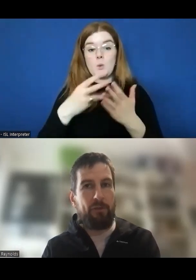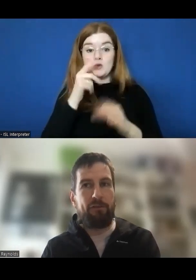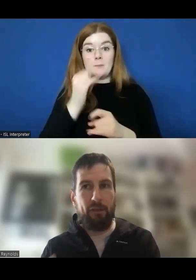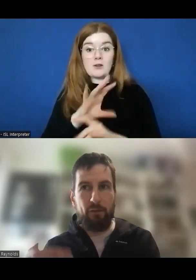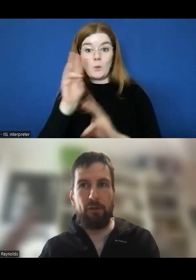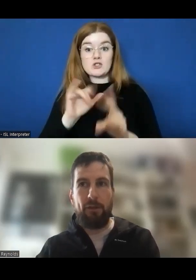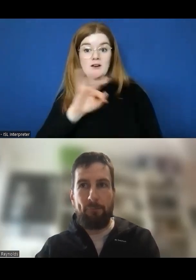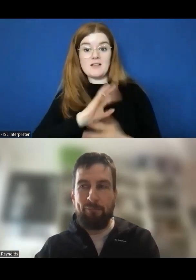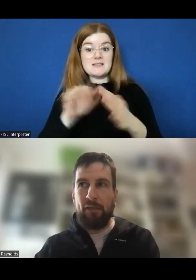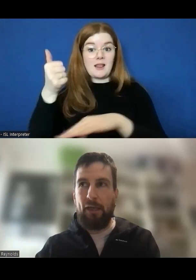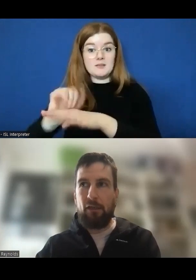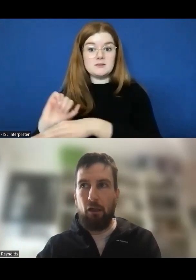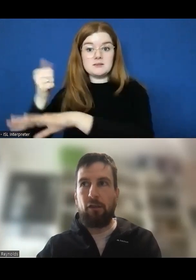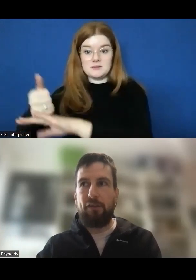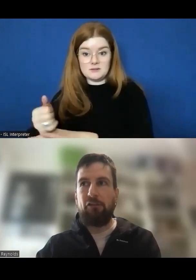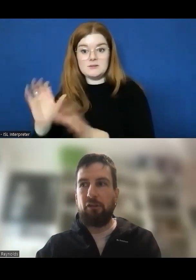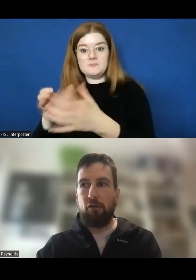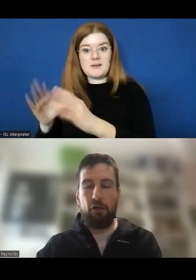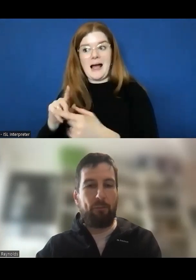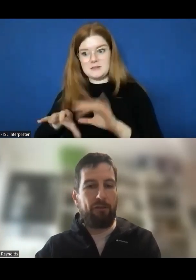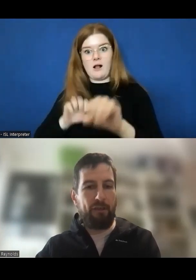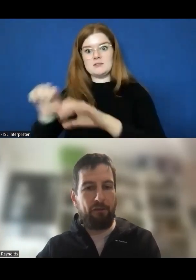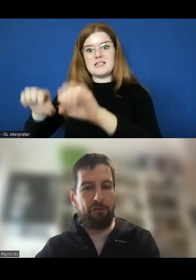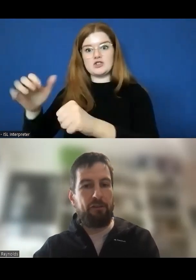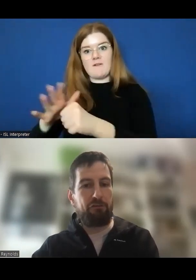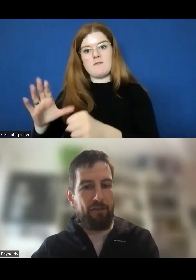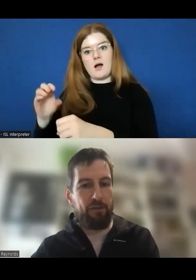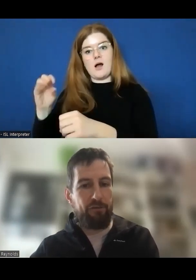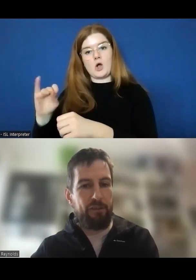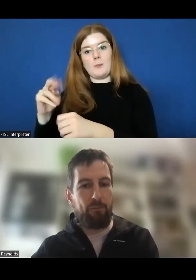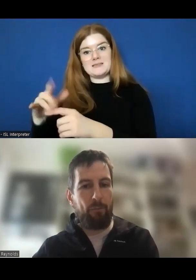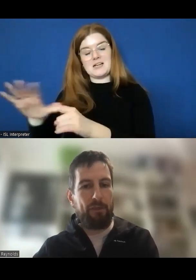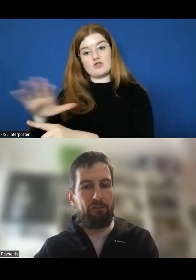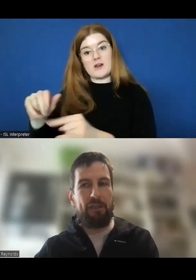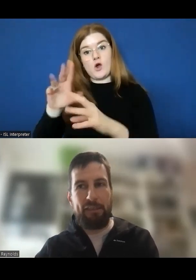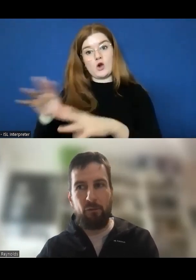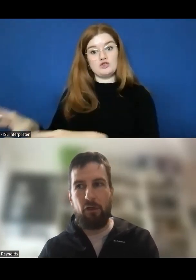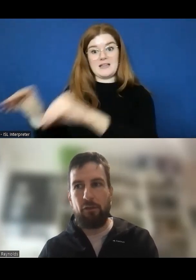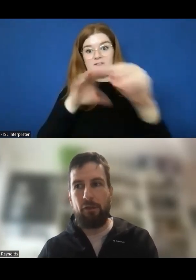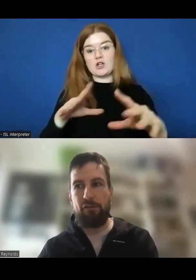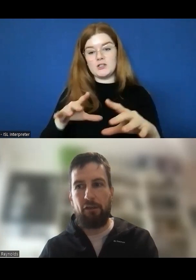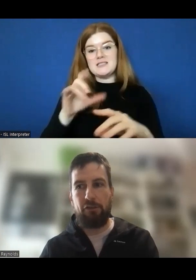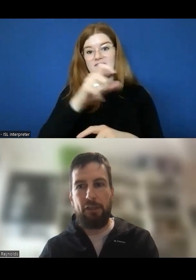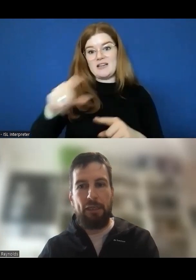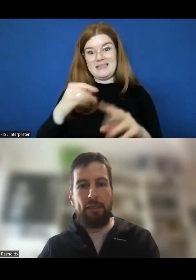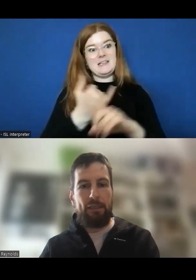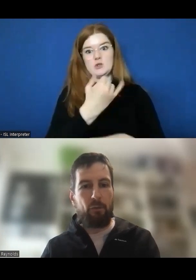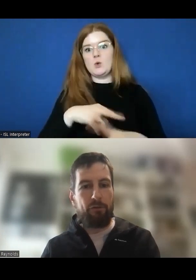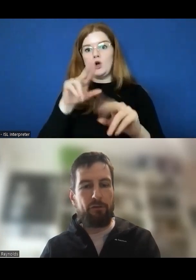of settlements and the colonization of occupied territory, the transfer of civilian population into an occupied